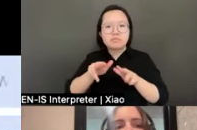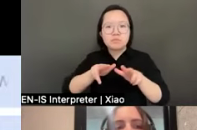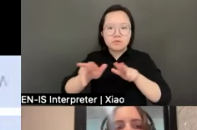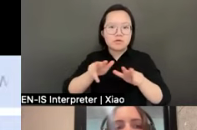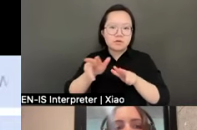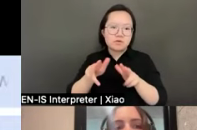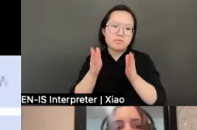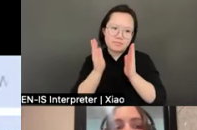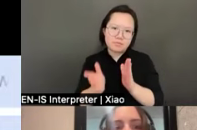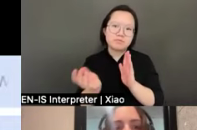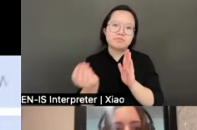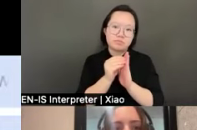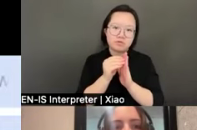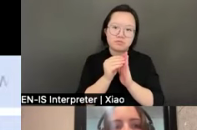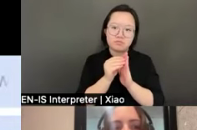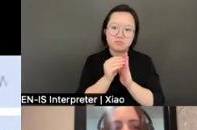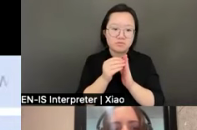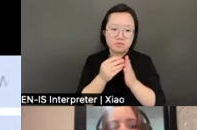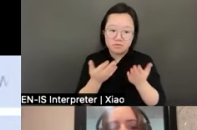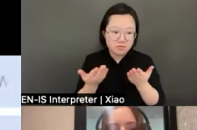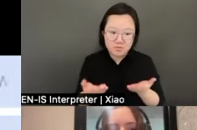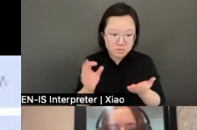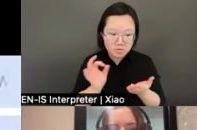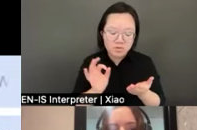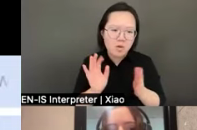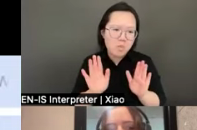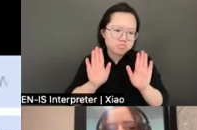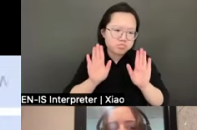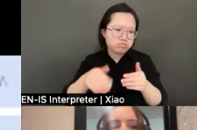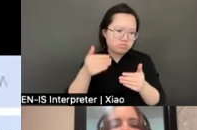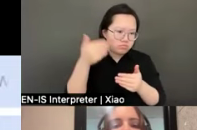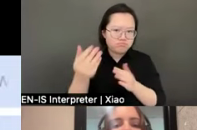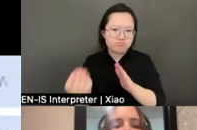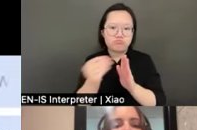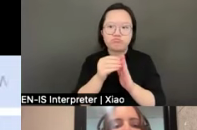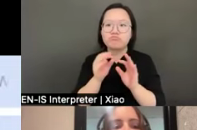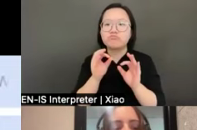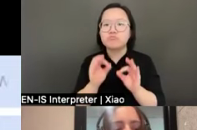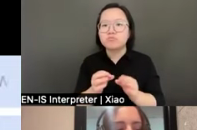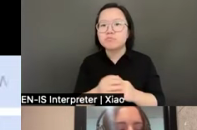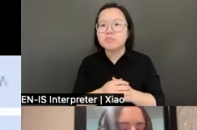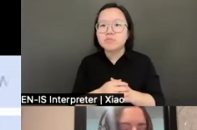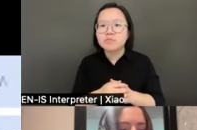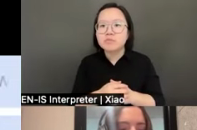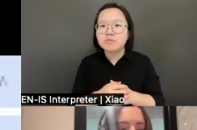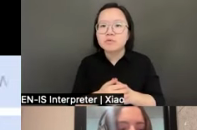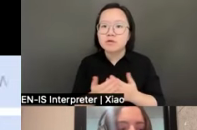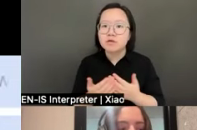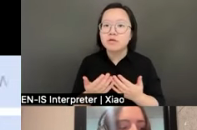the questions that have a red star are mandatory questions. And then you have a question